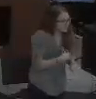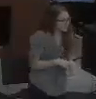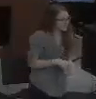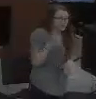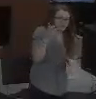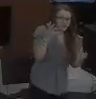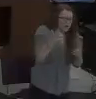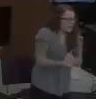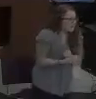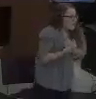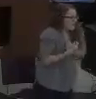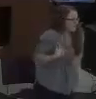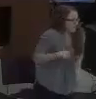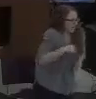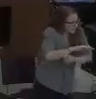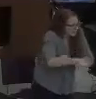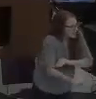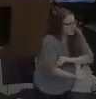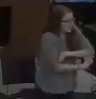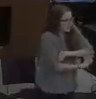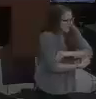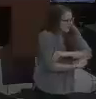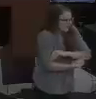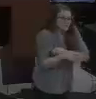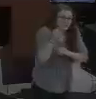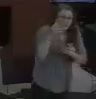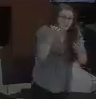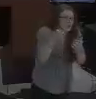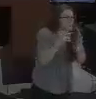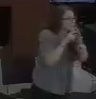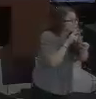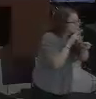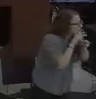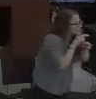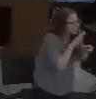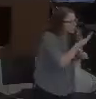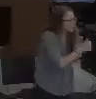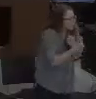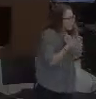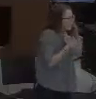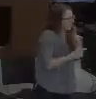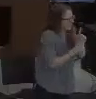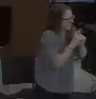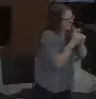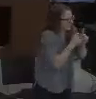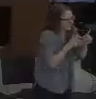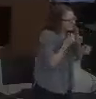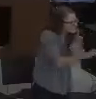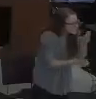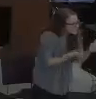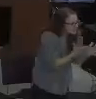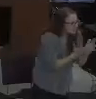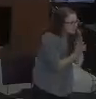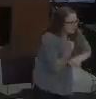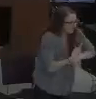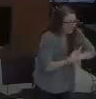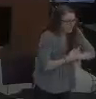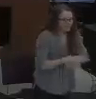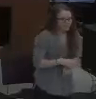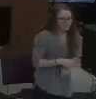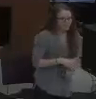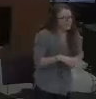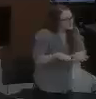want to hold us throughout the night. You want to whisper your love words to us throughout the day. Slow